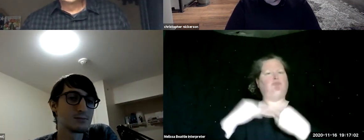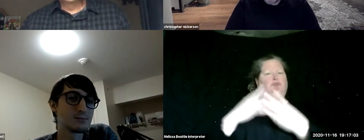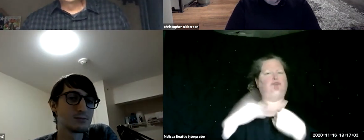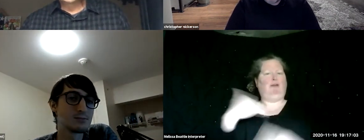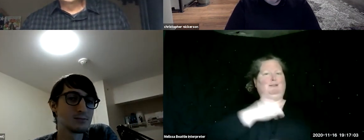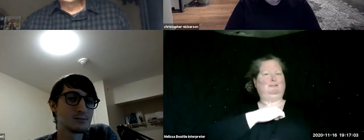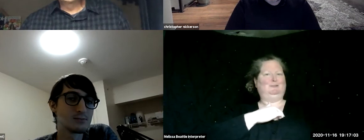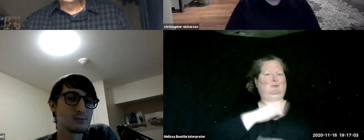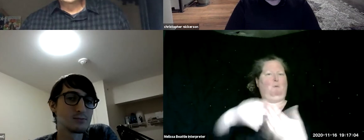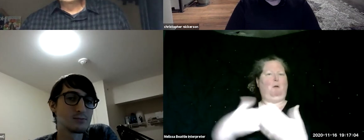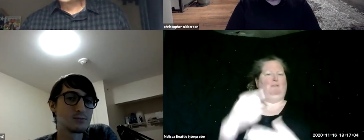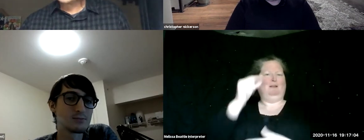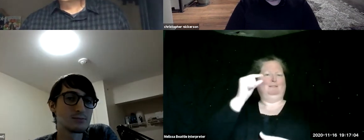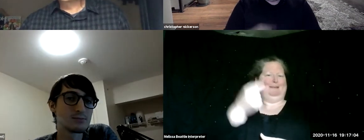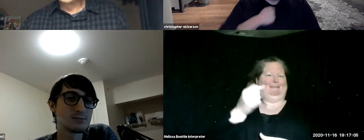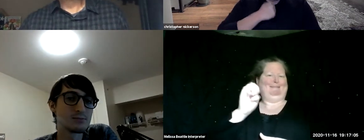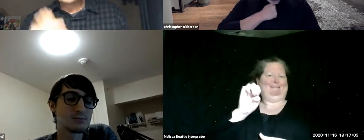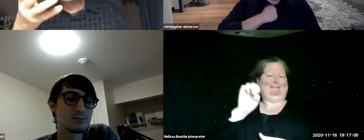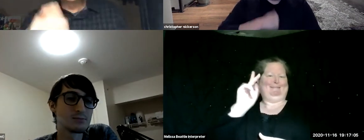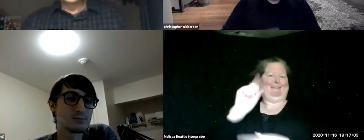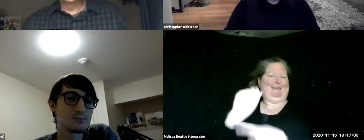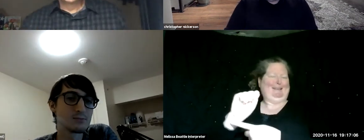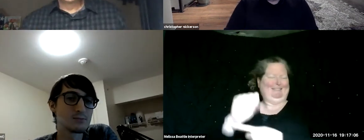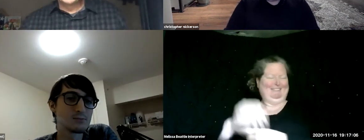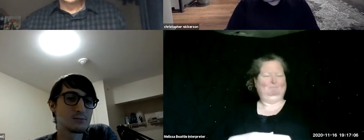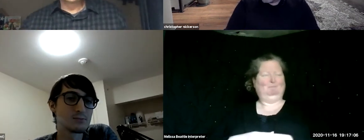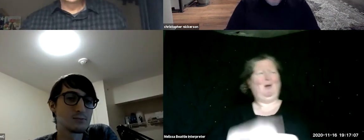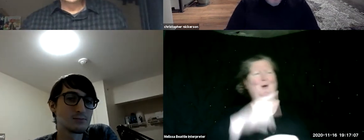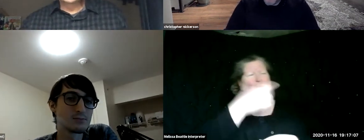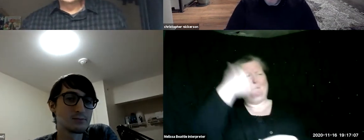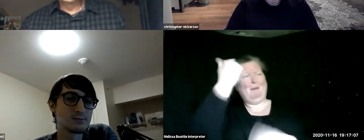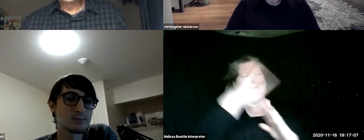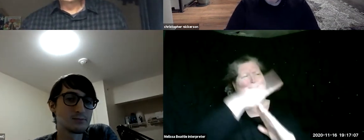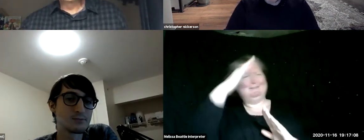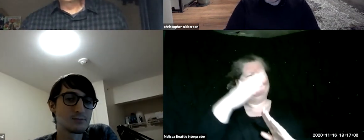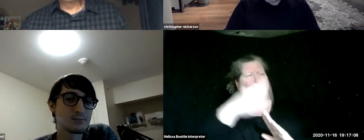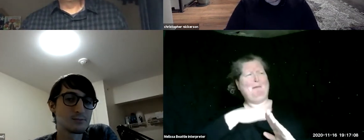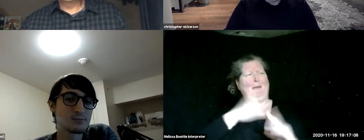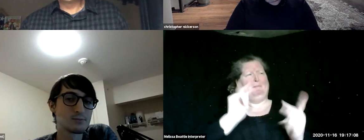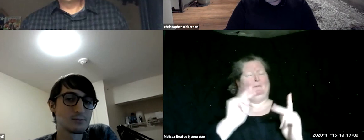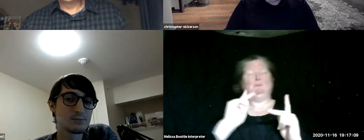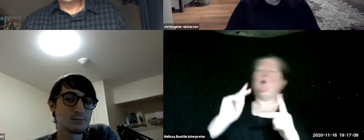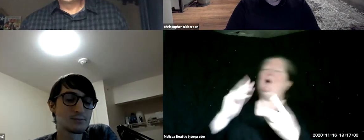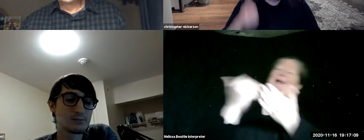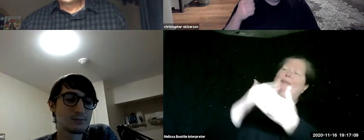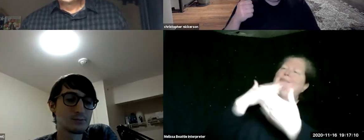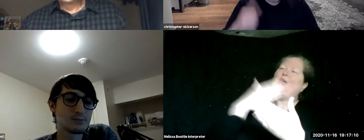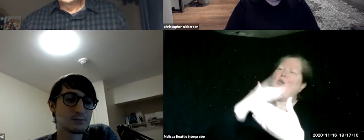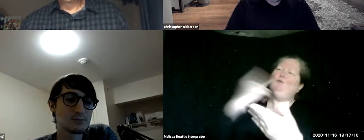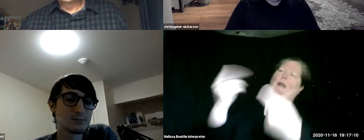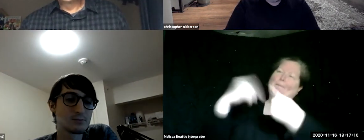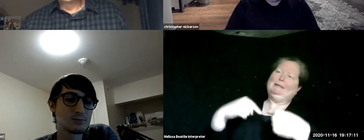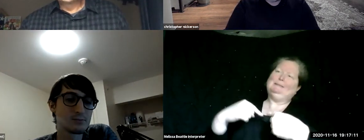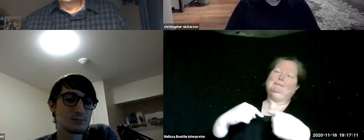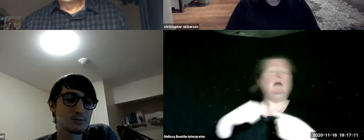right? Y'all are the best. Trying to be the next in your line. Yeah. That's... So again, thank you for being here tonight. Awesome. Thank